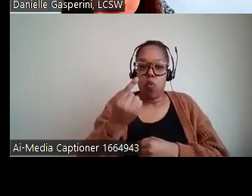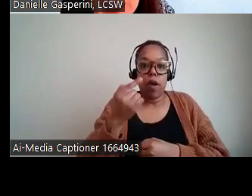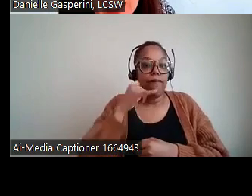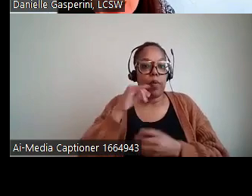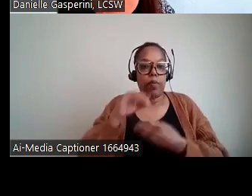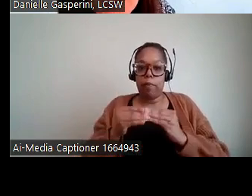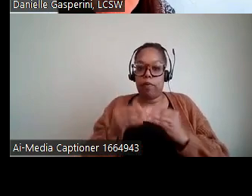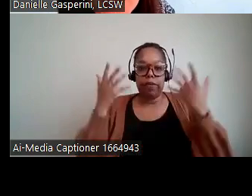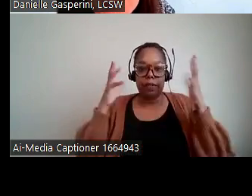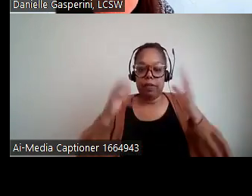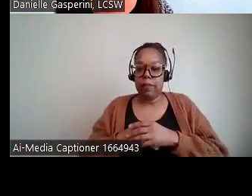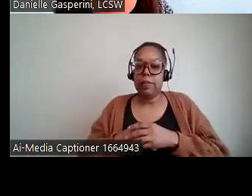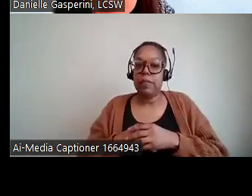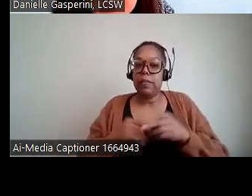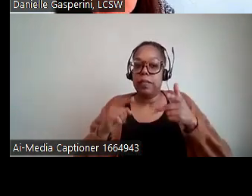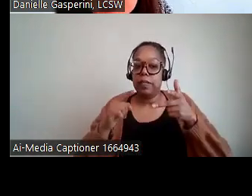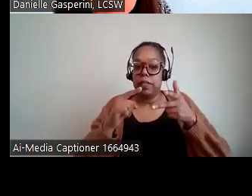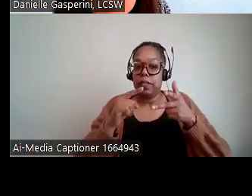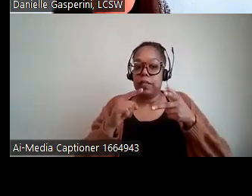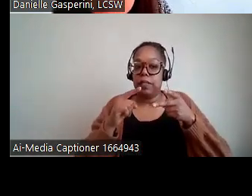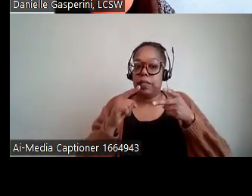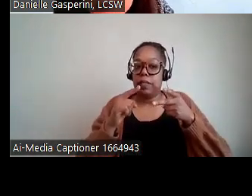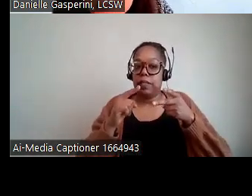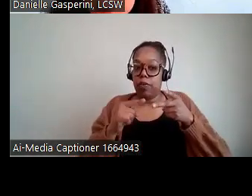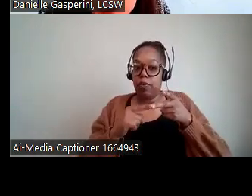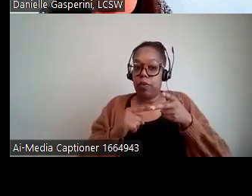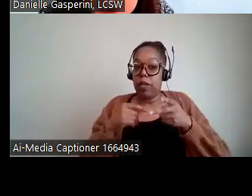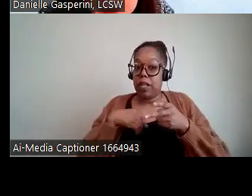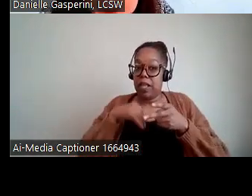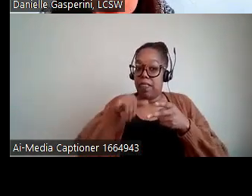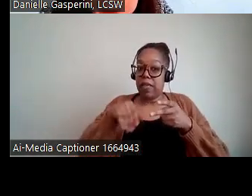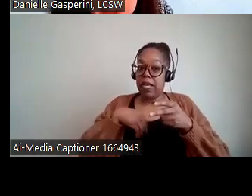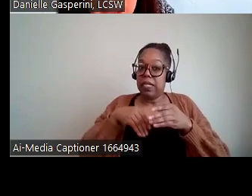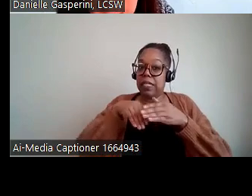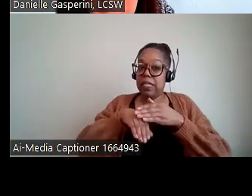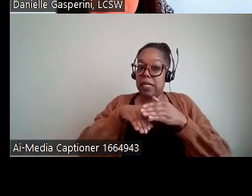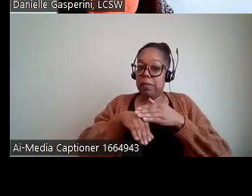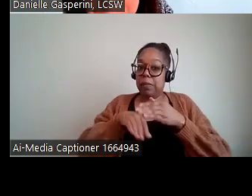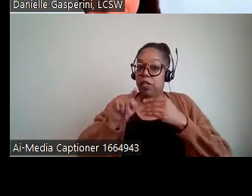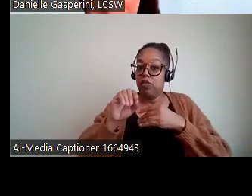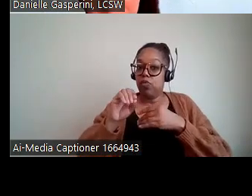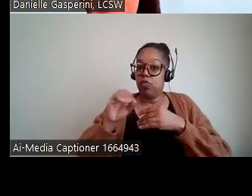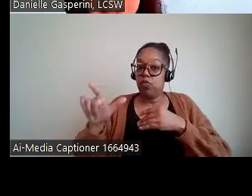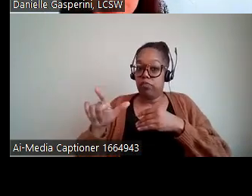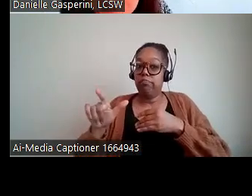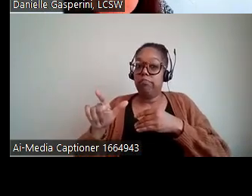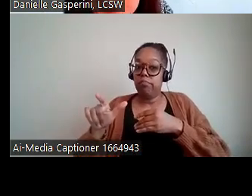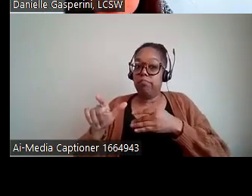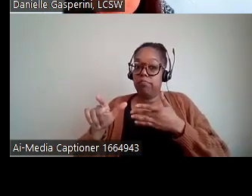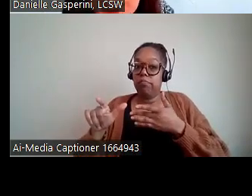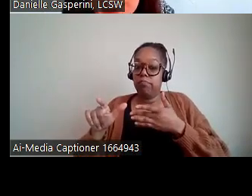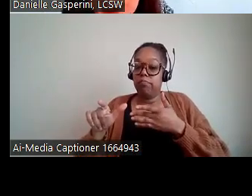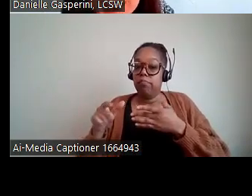number. Our assessment tool, I think, is really what makes this approach so successful. Our staff have